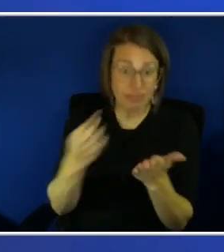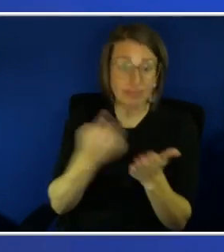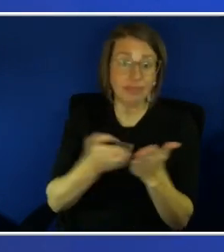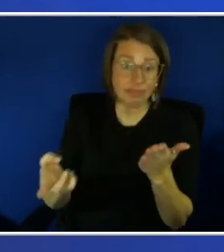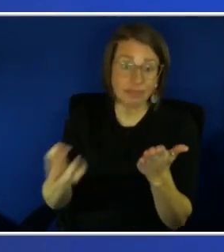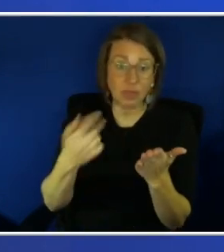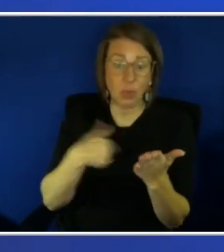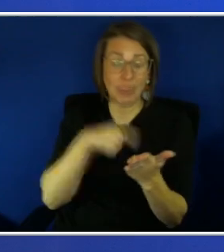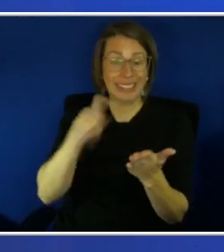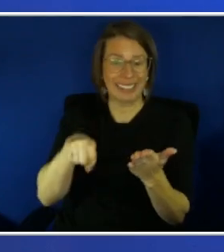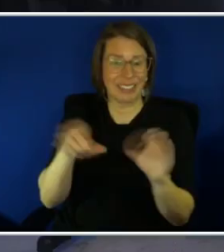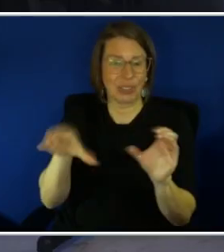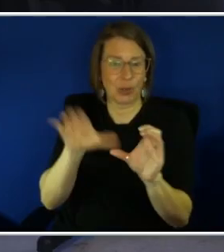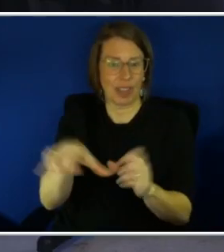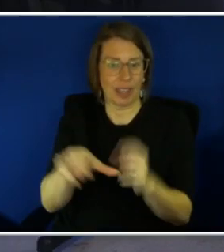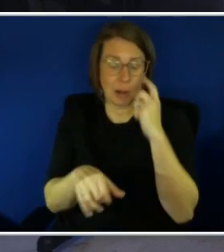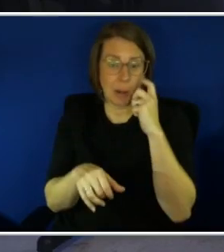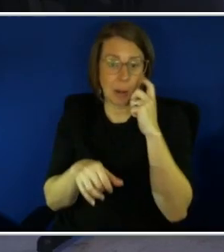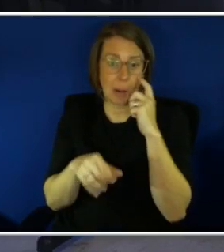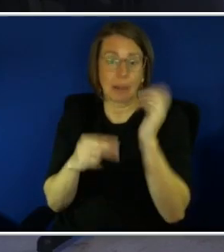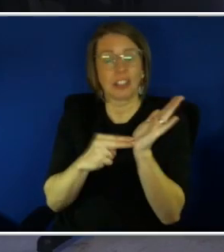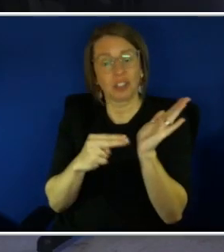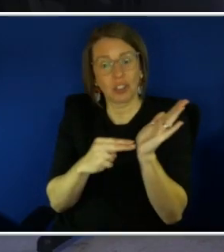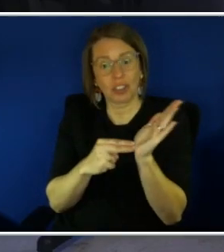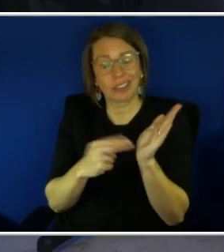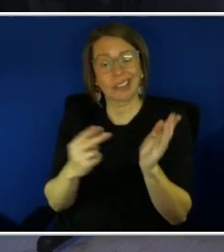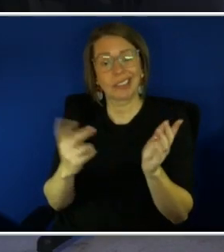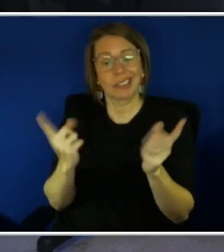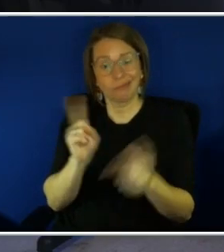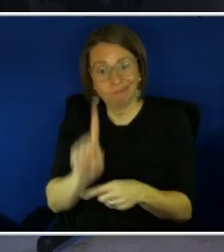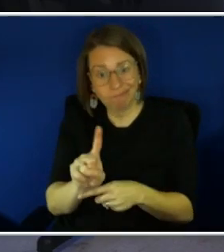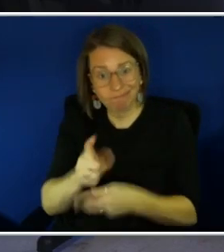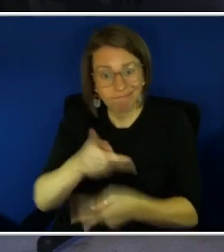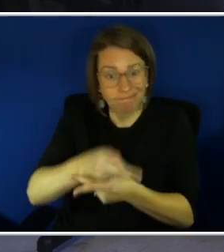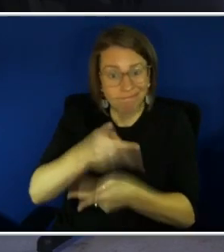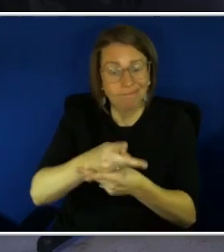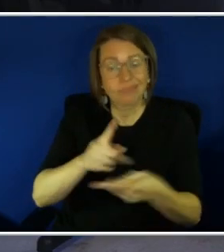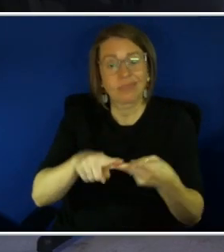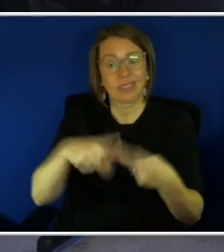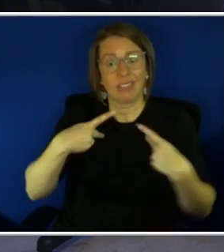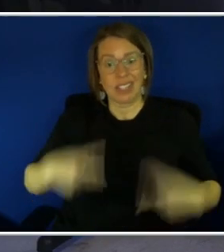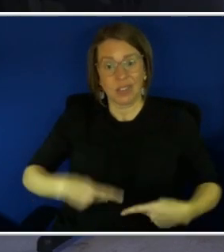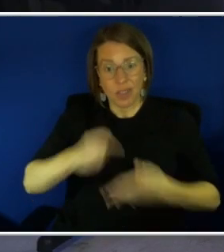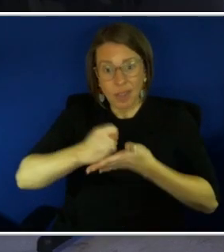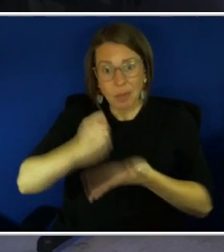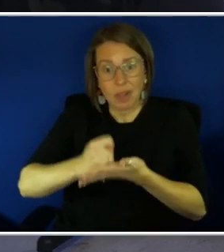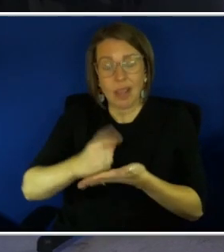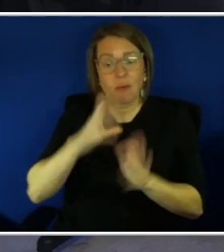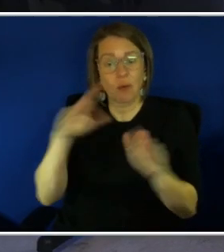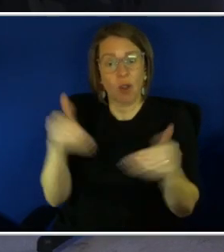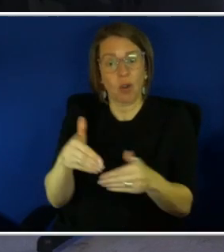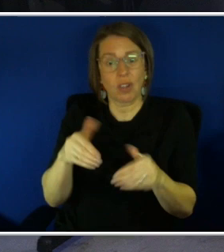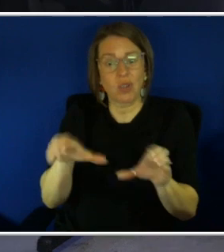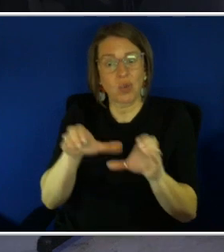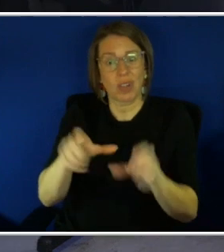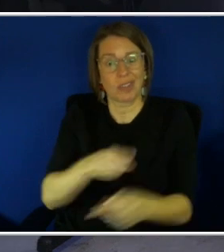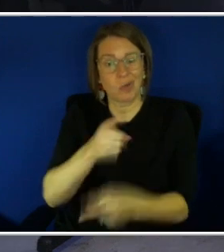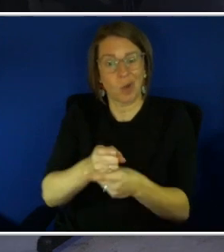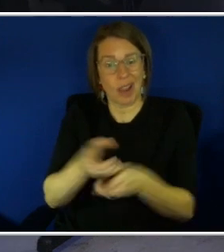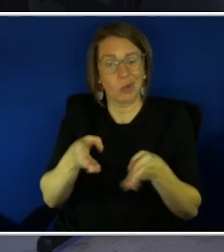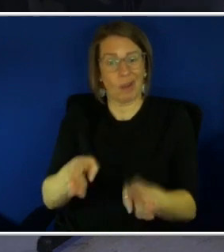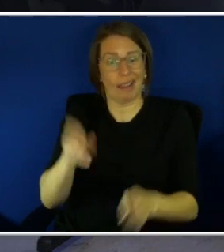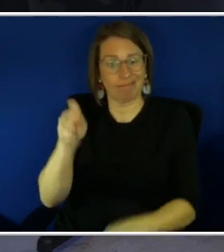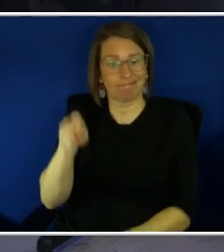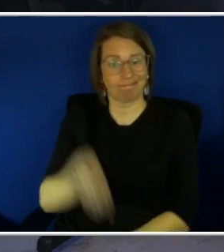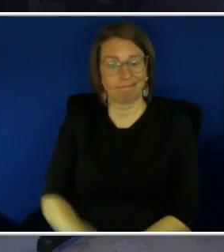do And it. all those people, the nurses at the bedside, physical therapists, they all got to be focused on doing this the right way. Yeah. Yeah, and I mean,